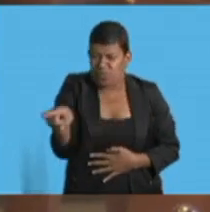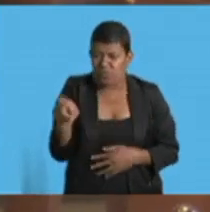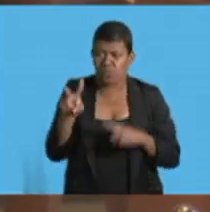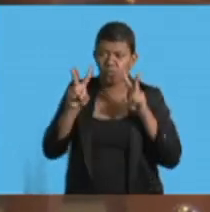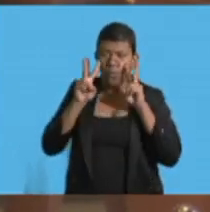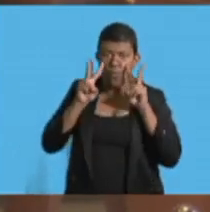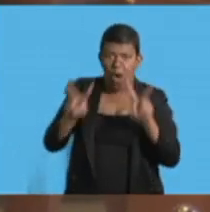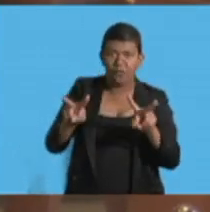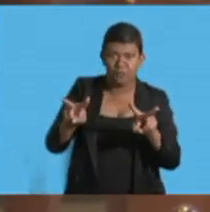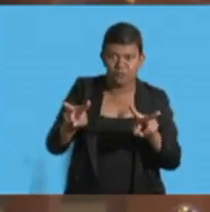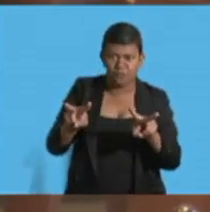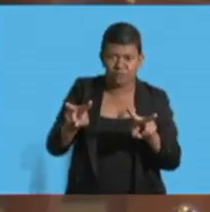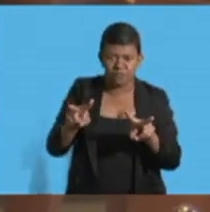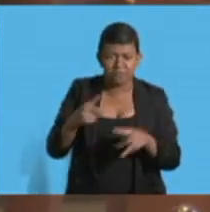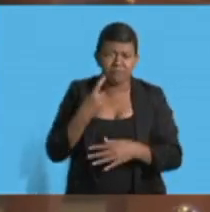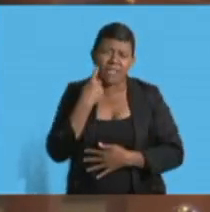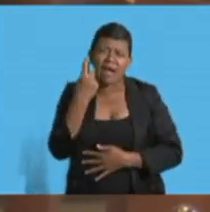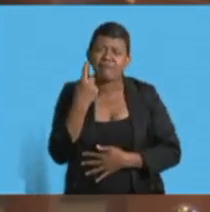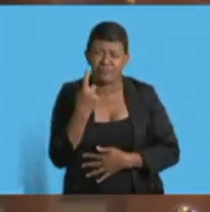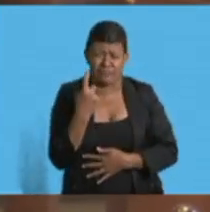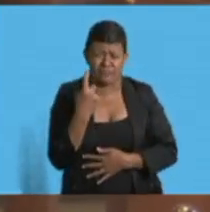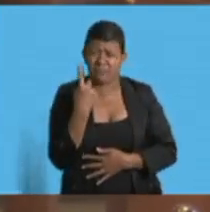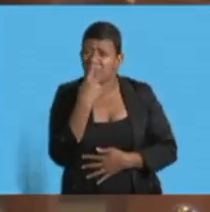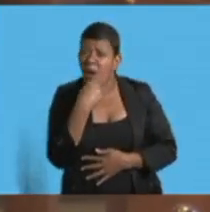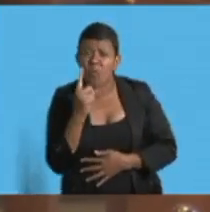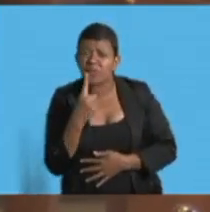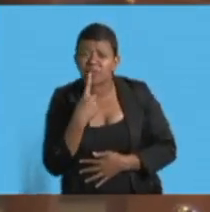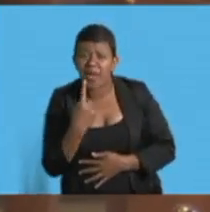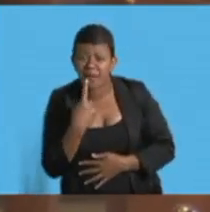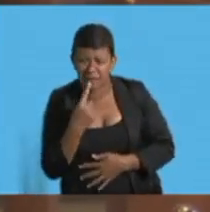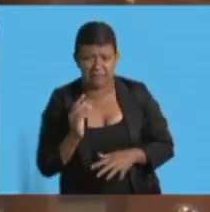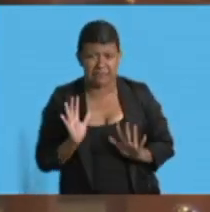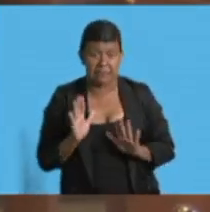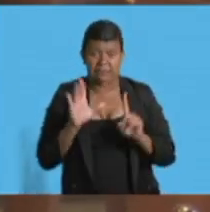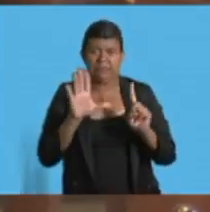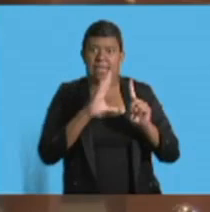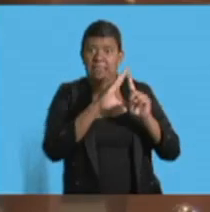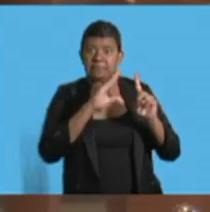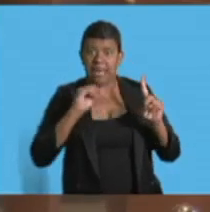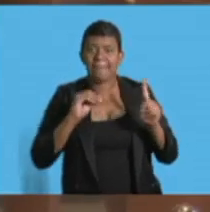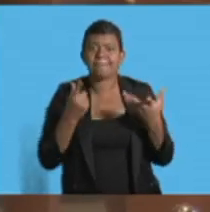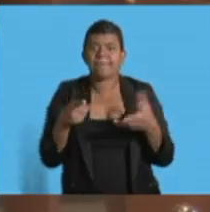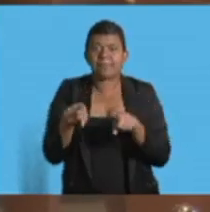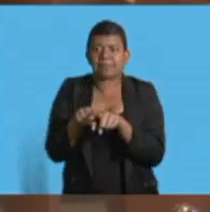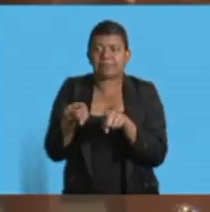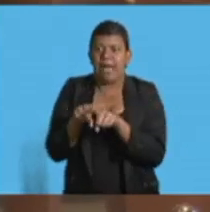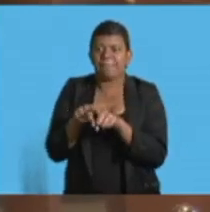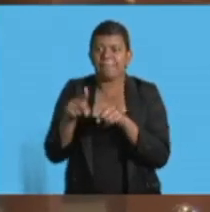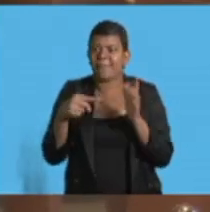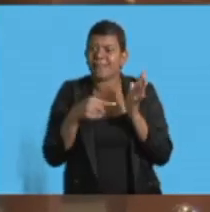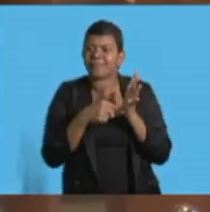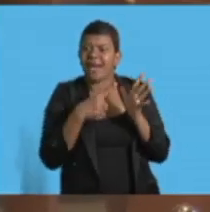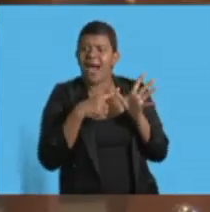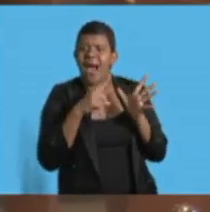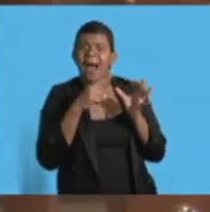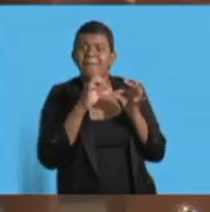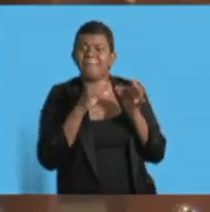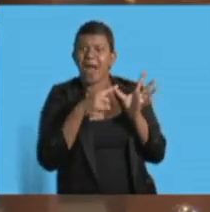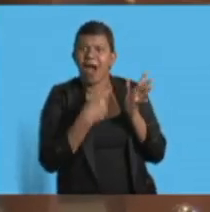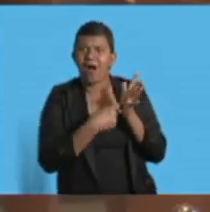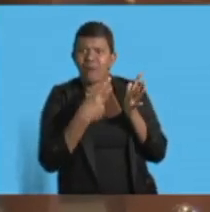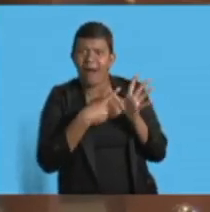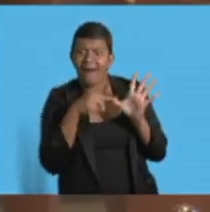Madam Speaker, a classic example is how the people of the Timbara Delta greet